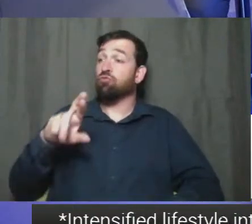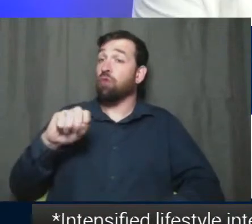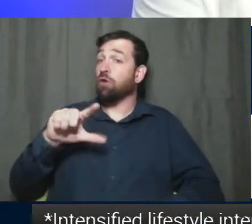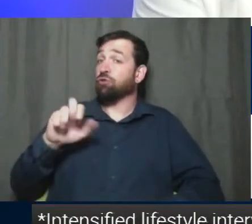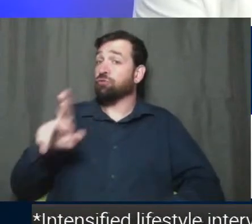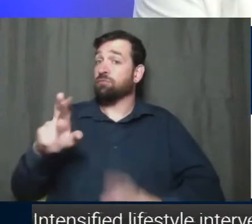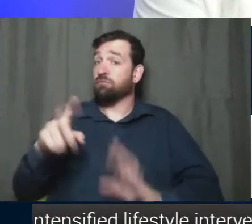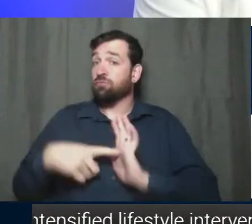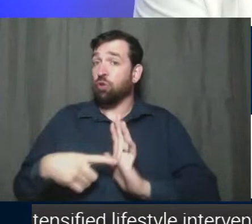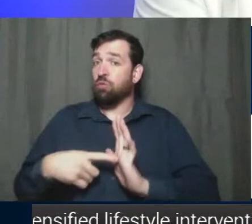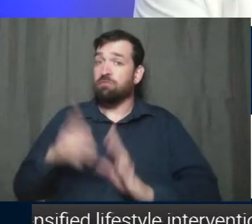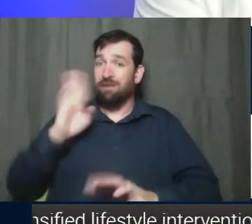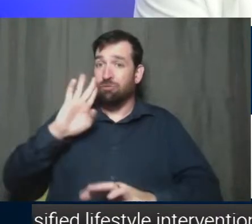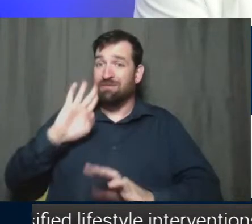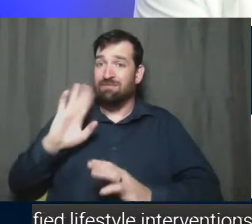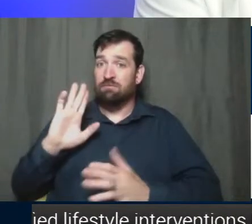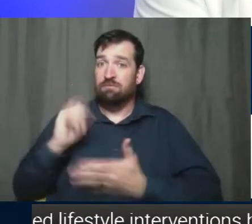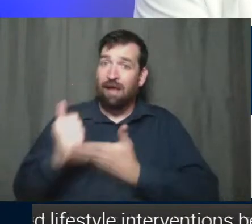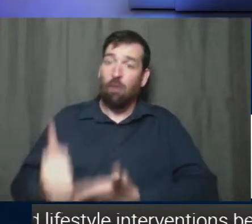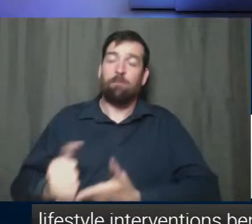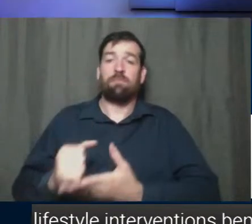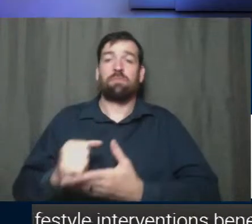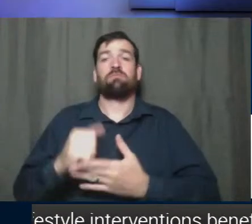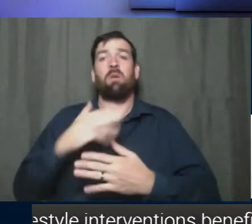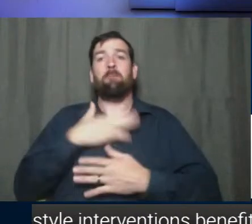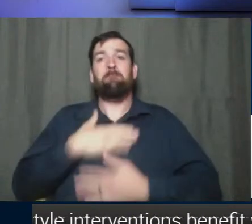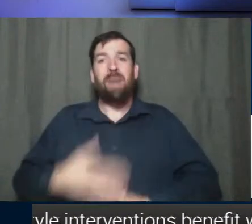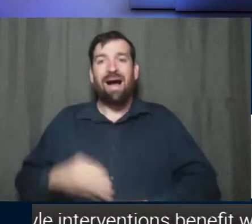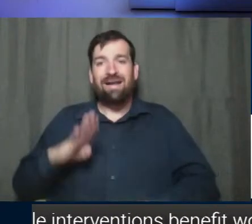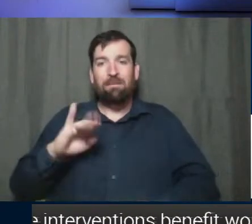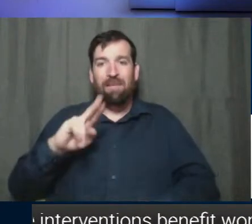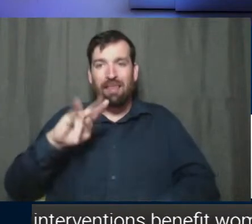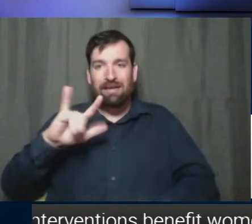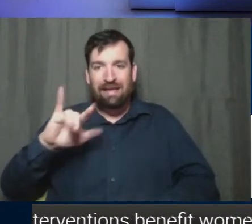with body building and training. Is this true?